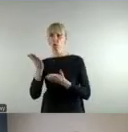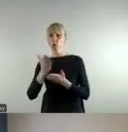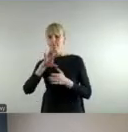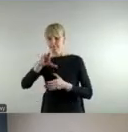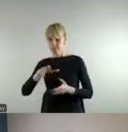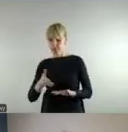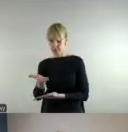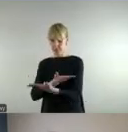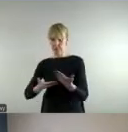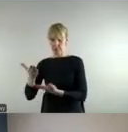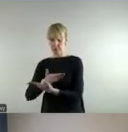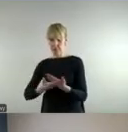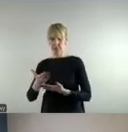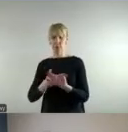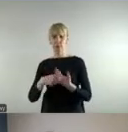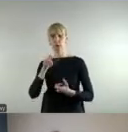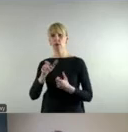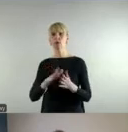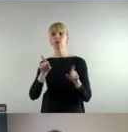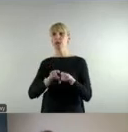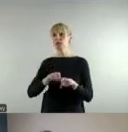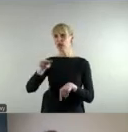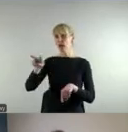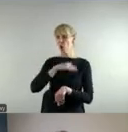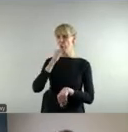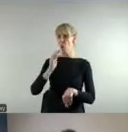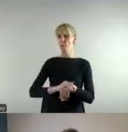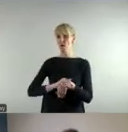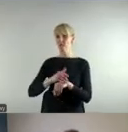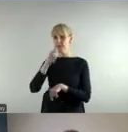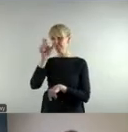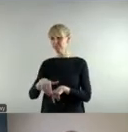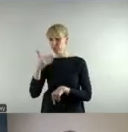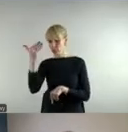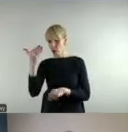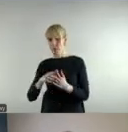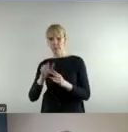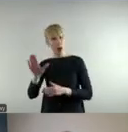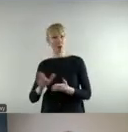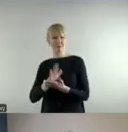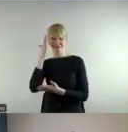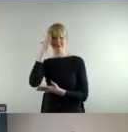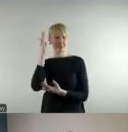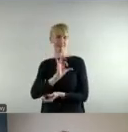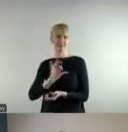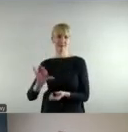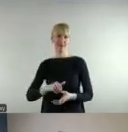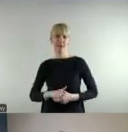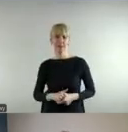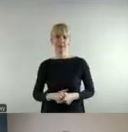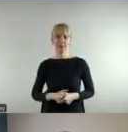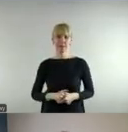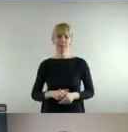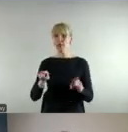with voluntary organizations with the necessary expertise, and we have an agreement with evacuation hotels, a